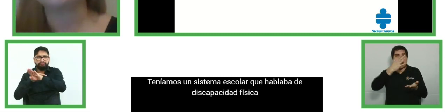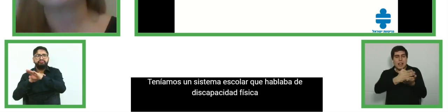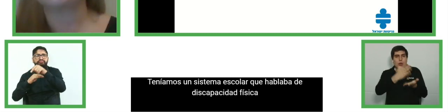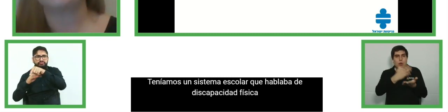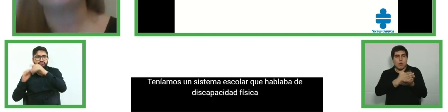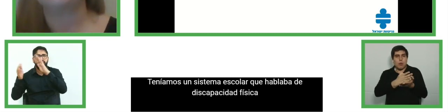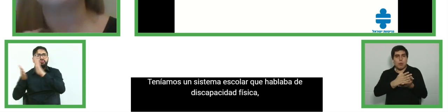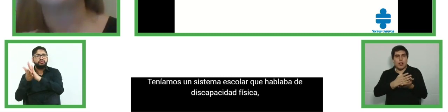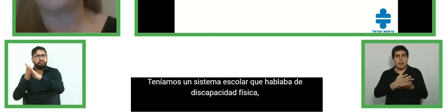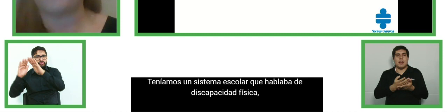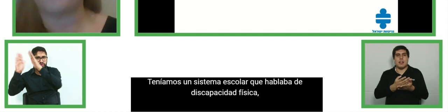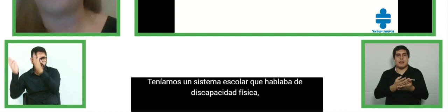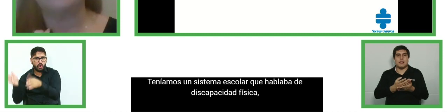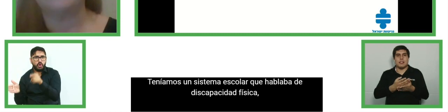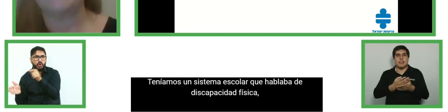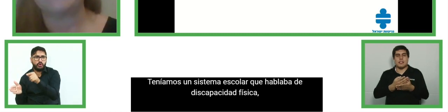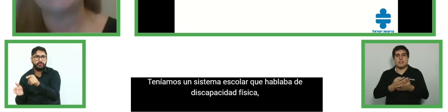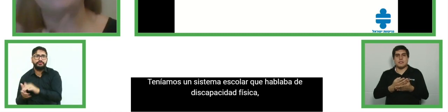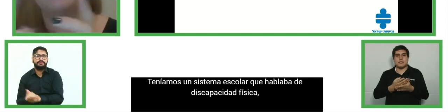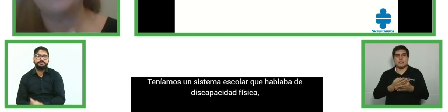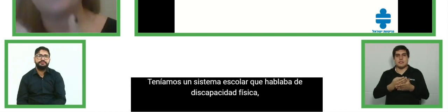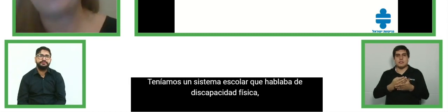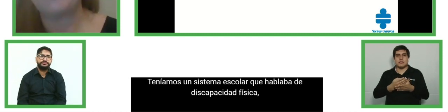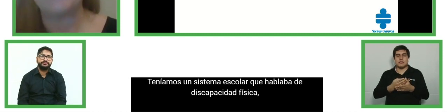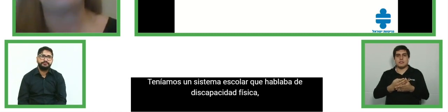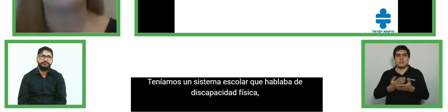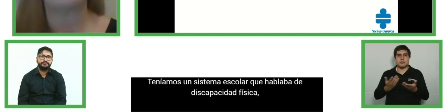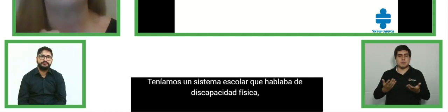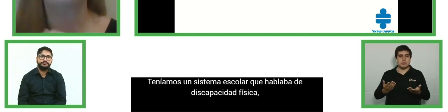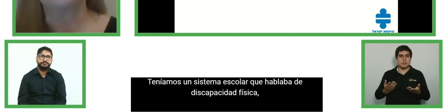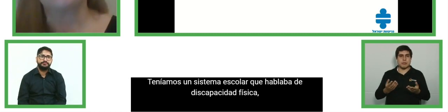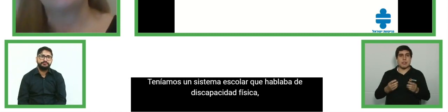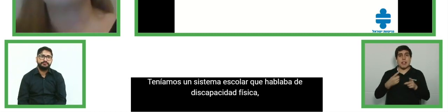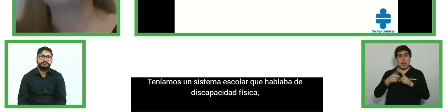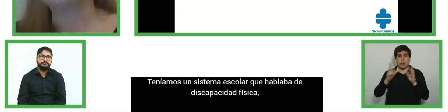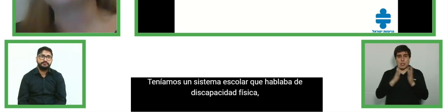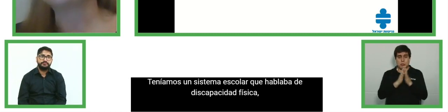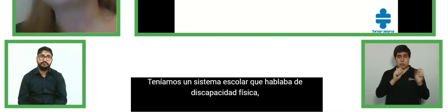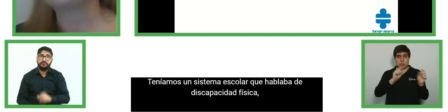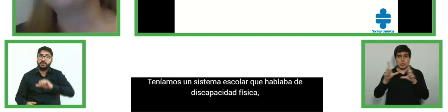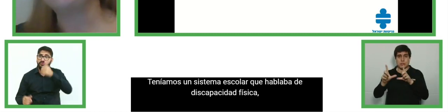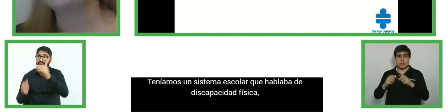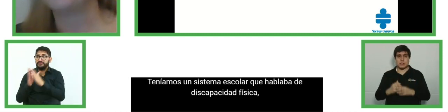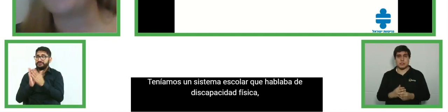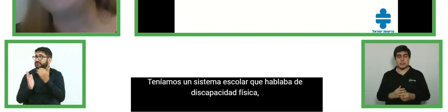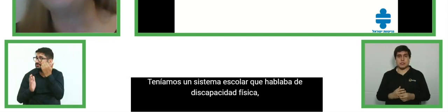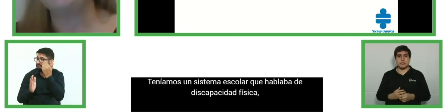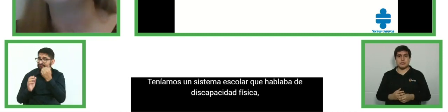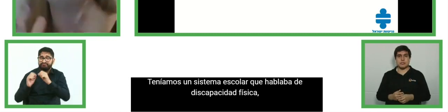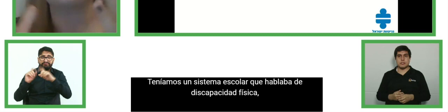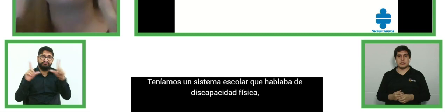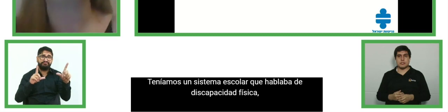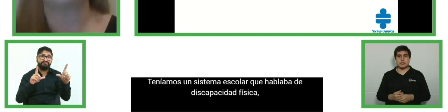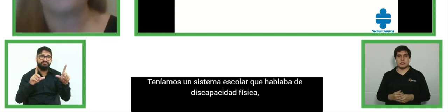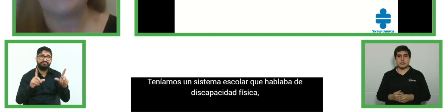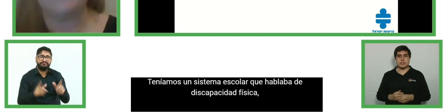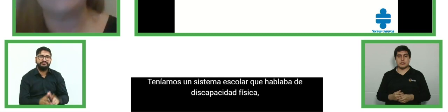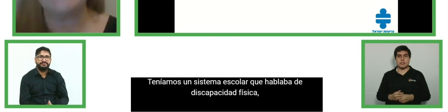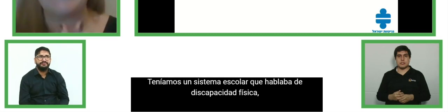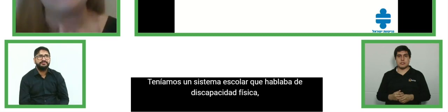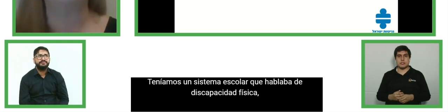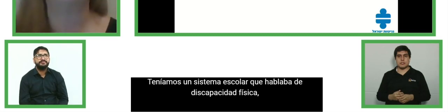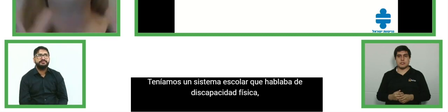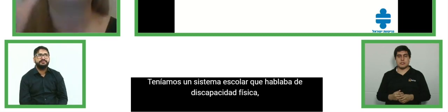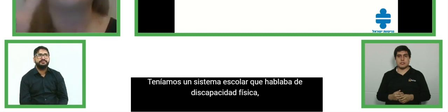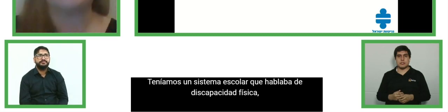just click one more. Physical accessibility is great because it paves the way. It enables you physically to get in. Another